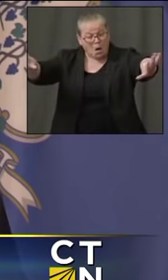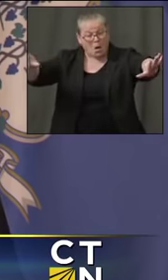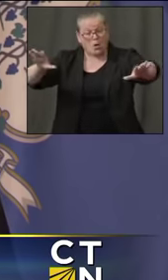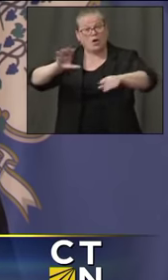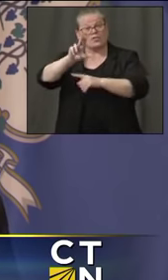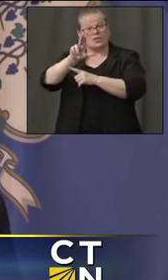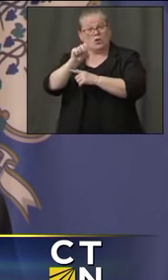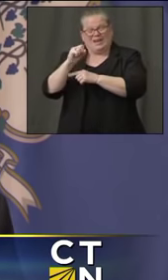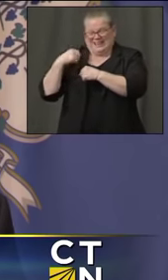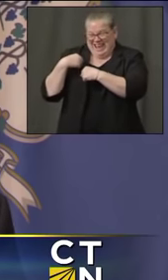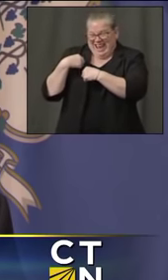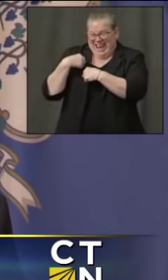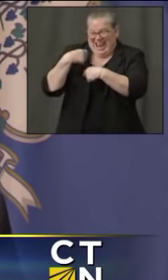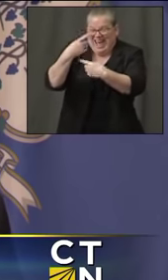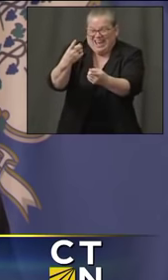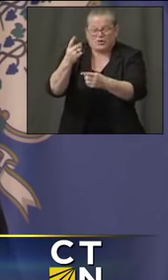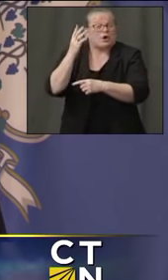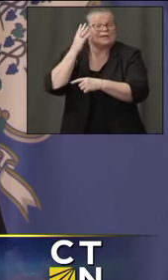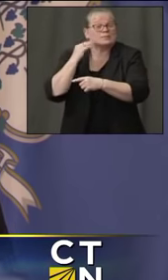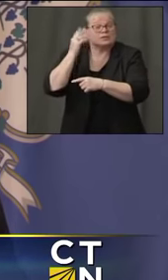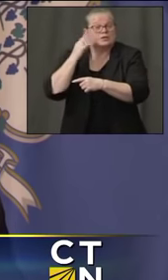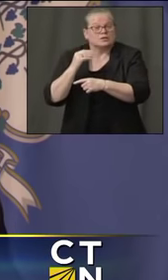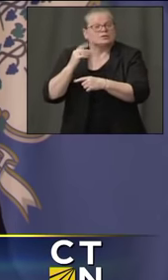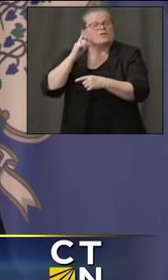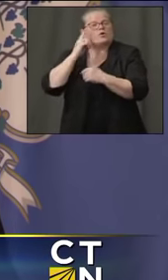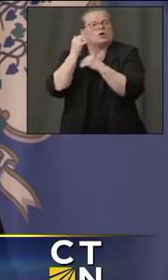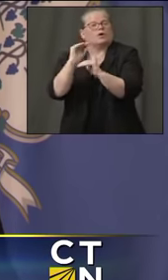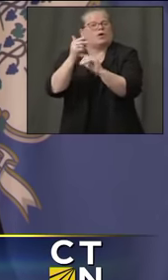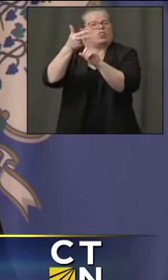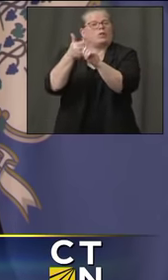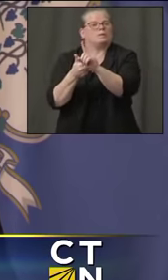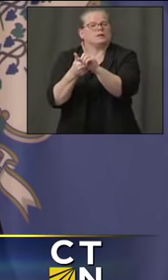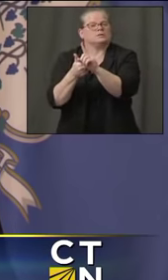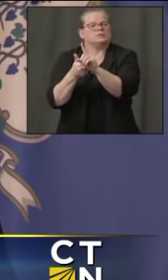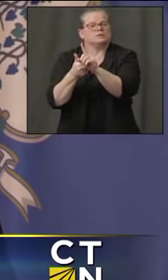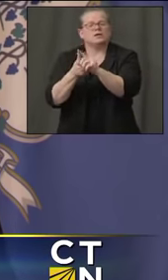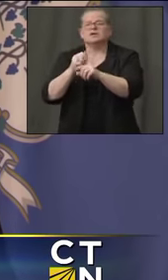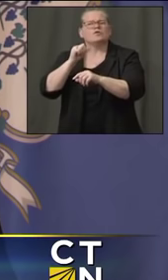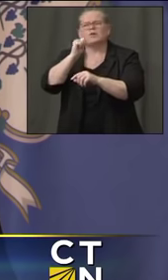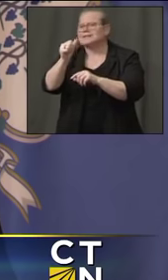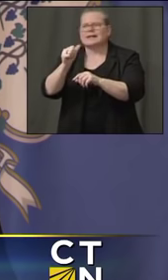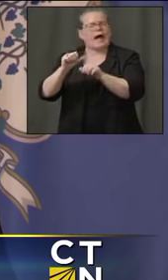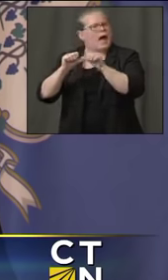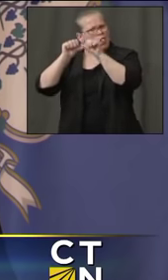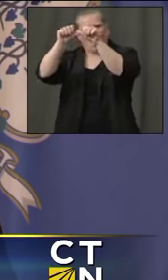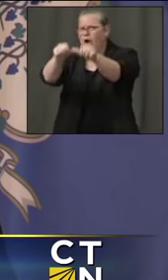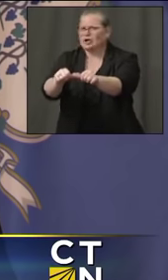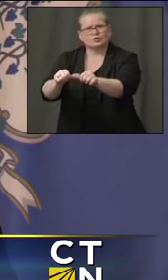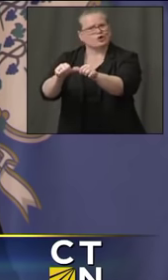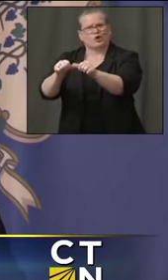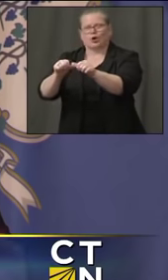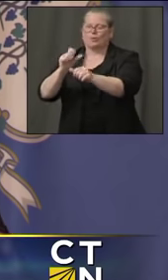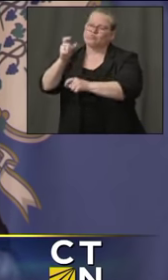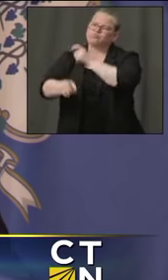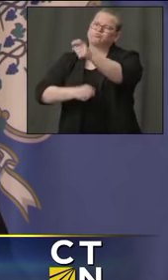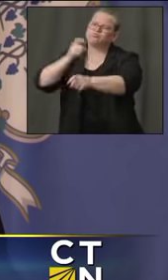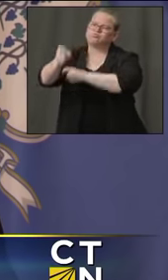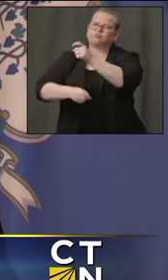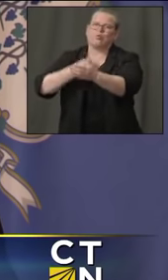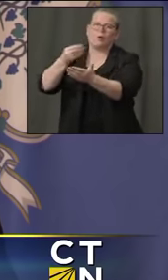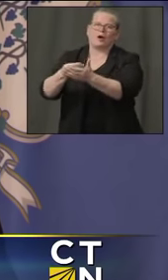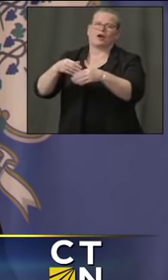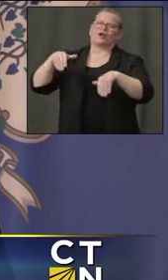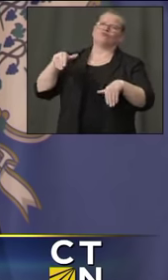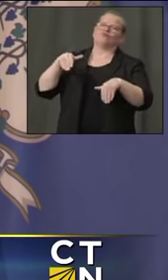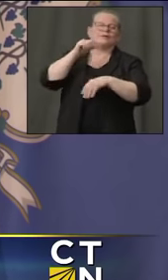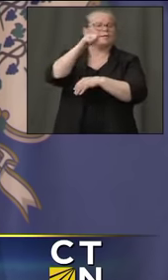long-term handout. It's a hand up for the next 90 days, and it goes till July 31st, at which point all those